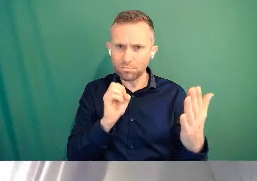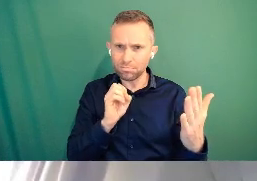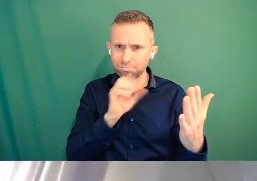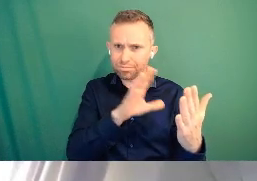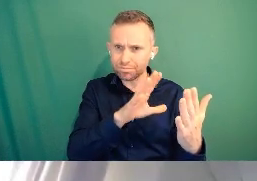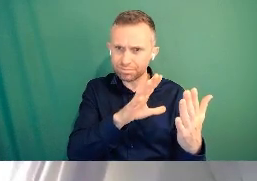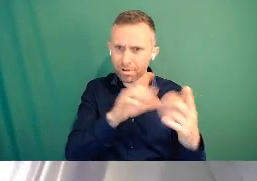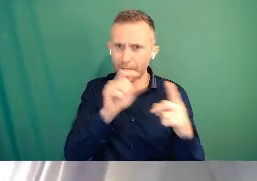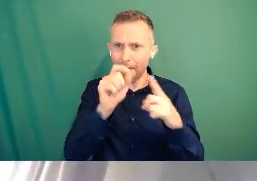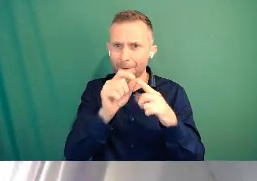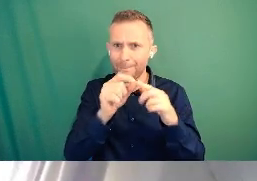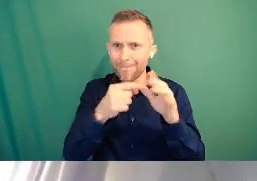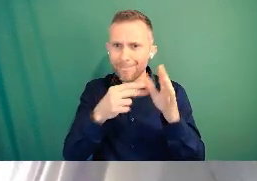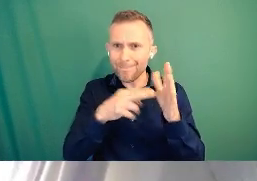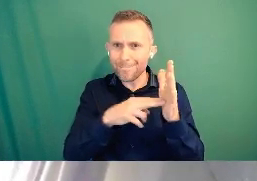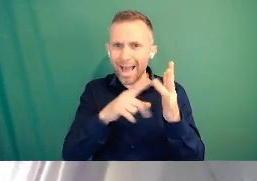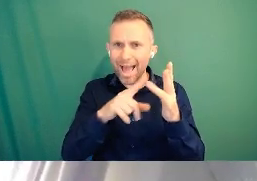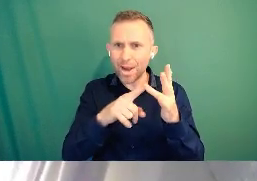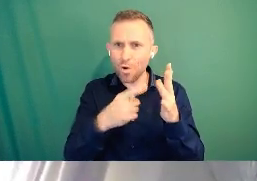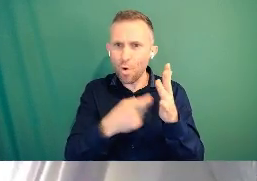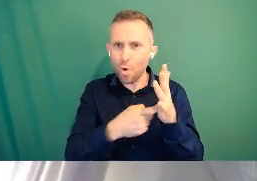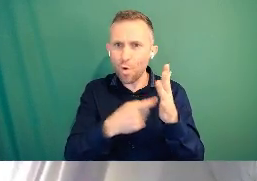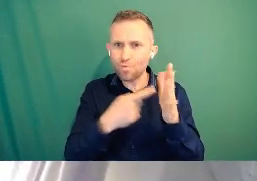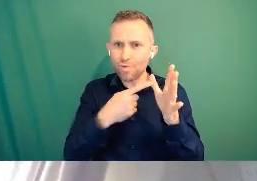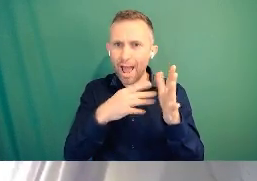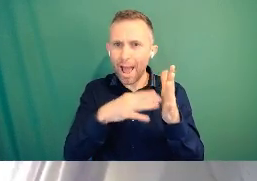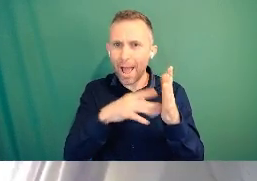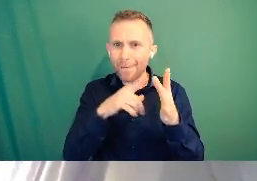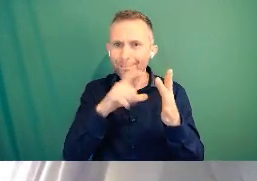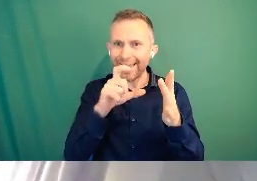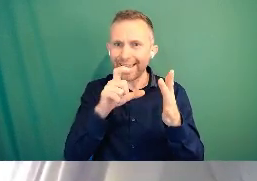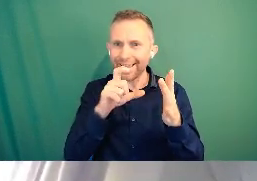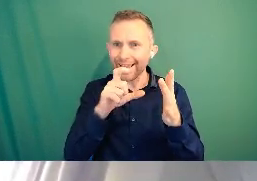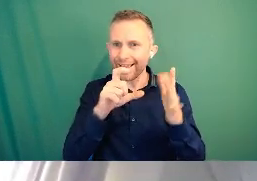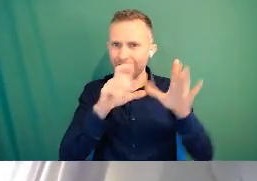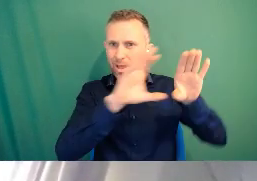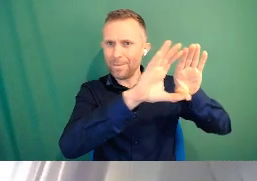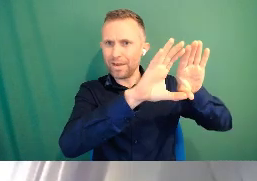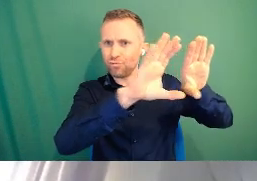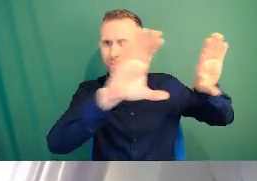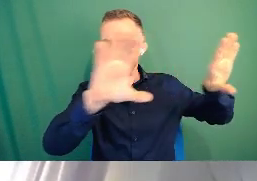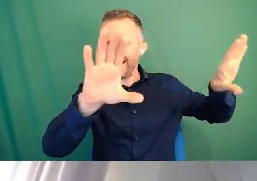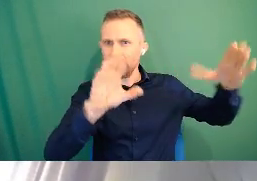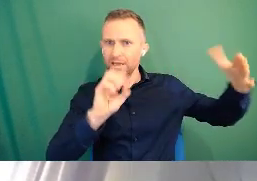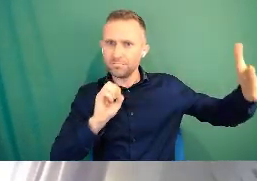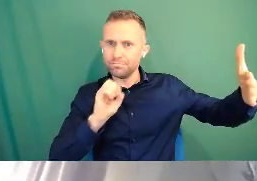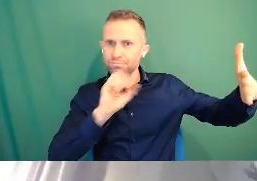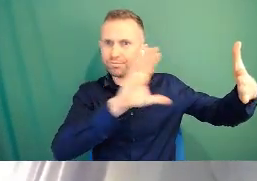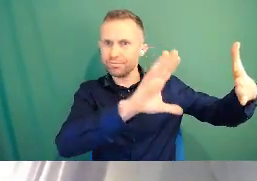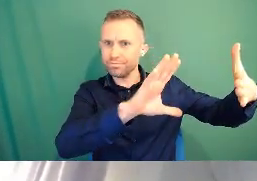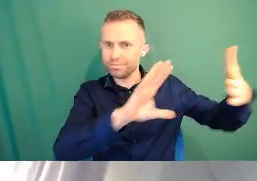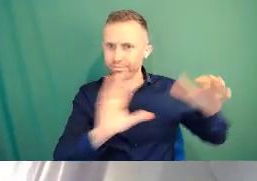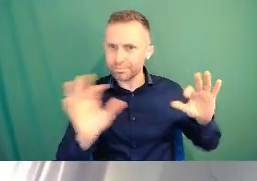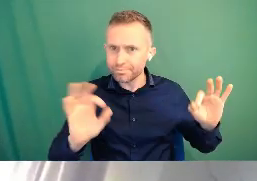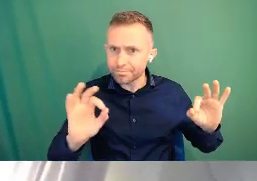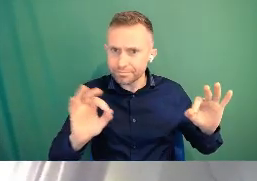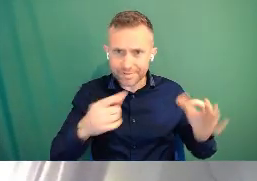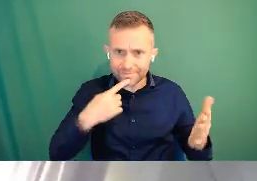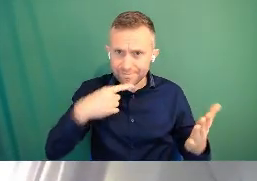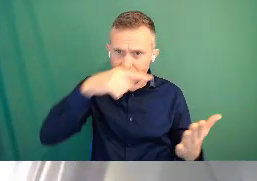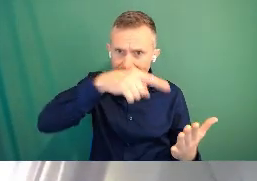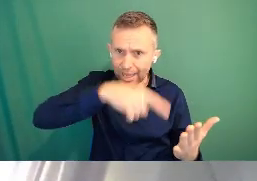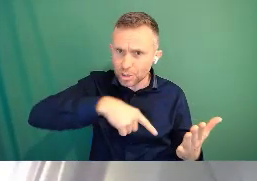the panoramic. It's possible that it's worded differently on the website, but if it isn't on the website,